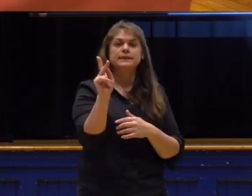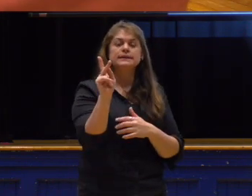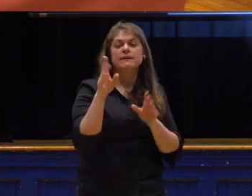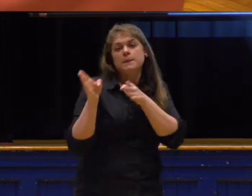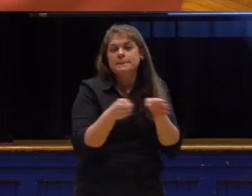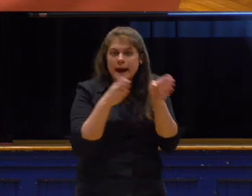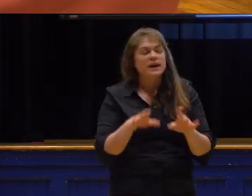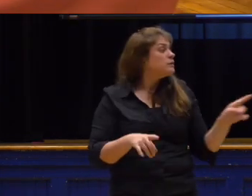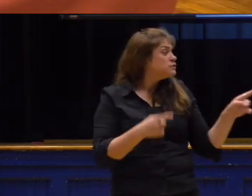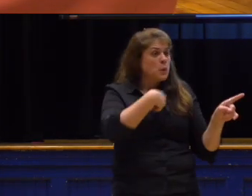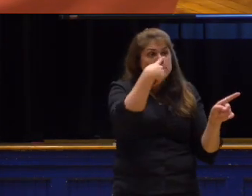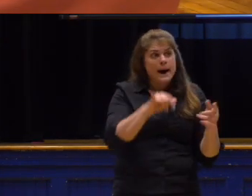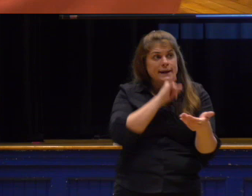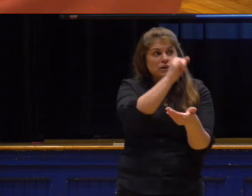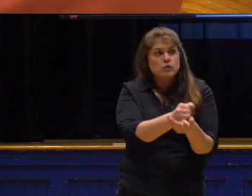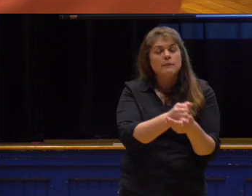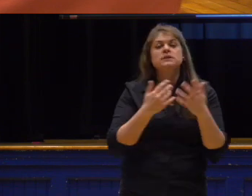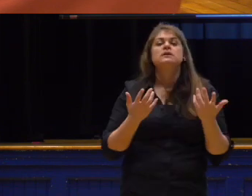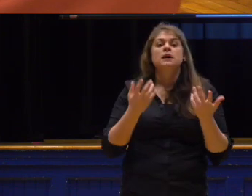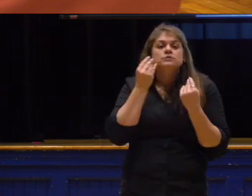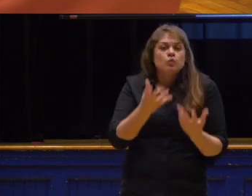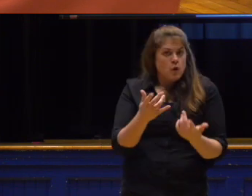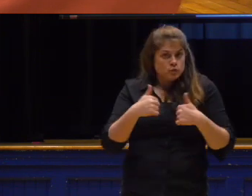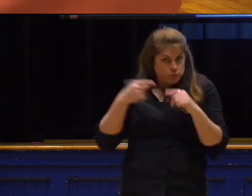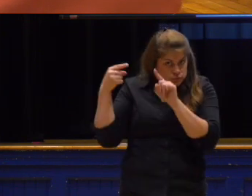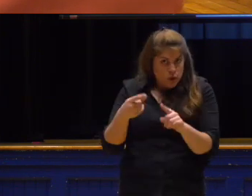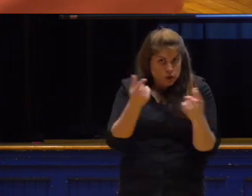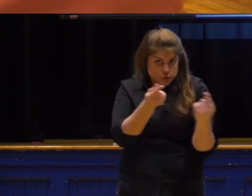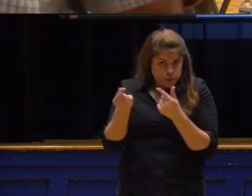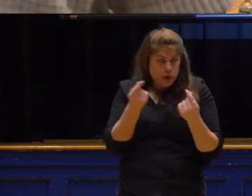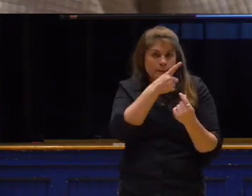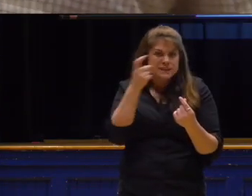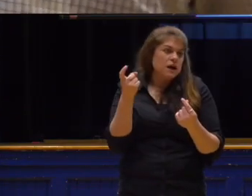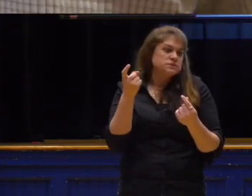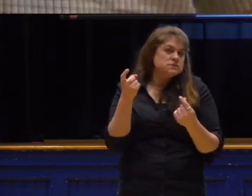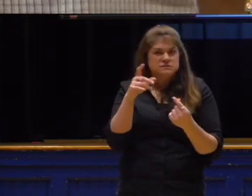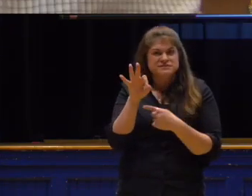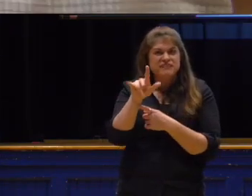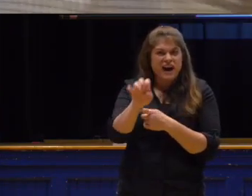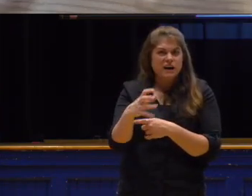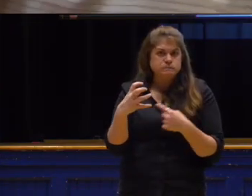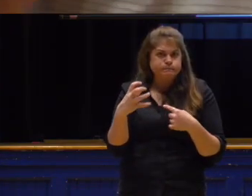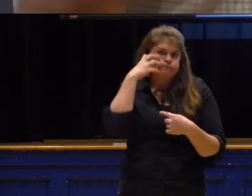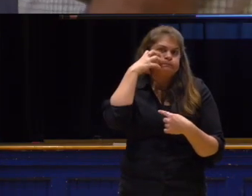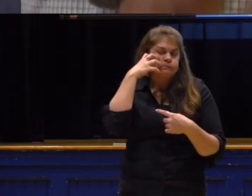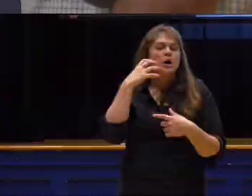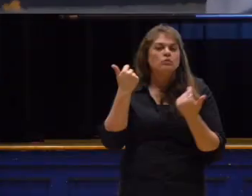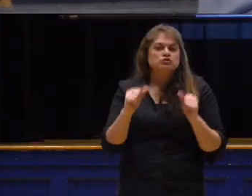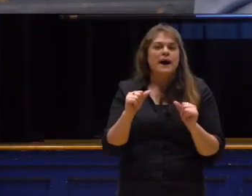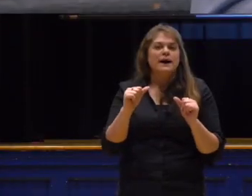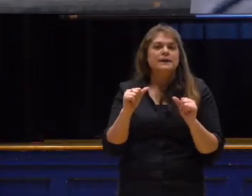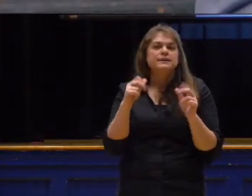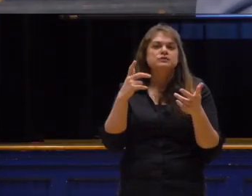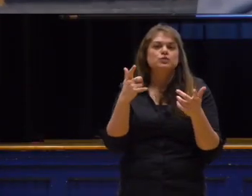would be fabulous. Just to interrupt you quick on that. What we're trying to do, because the file is a little big, we're trying